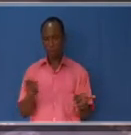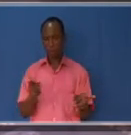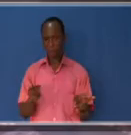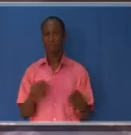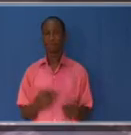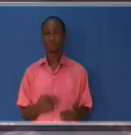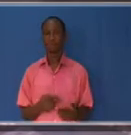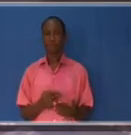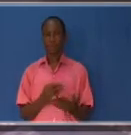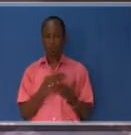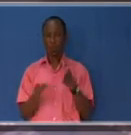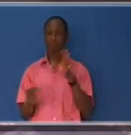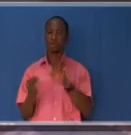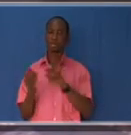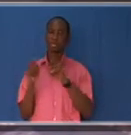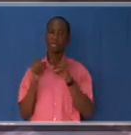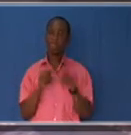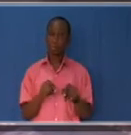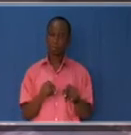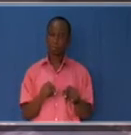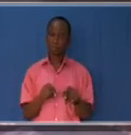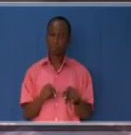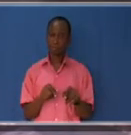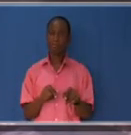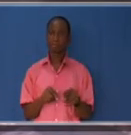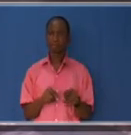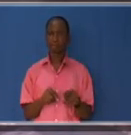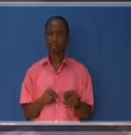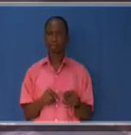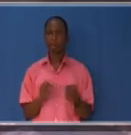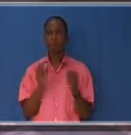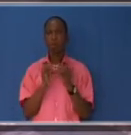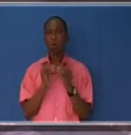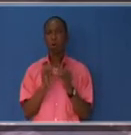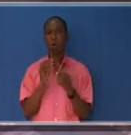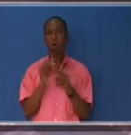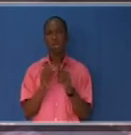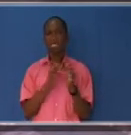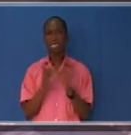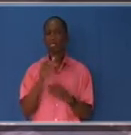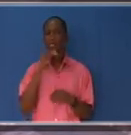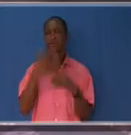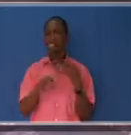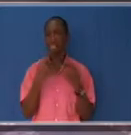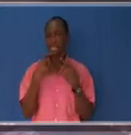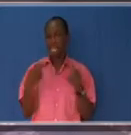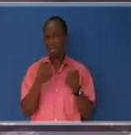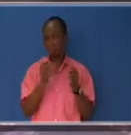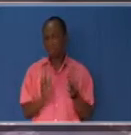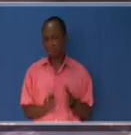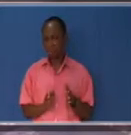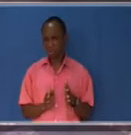she na num a wan kan kire asomafo no eye se bia na obon wetri moden nebra e so